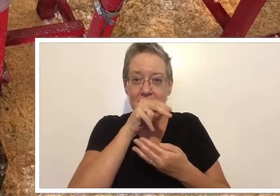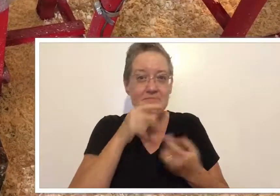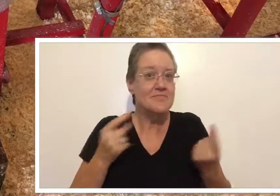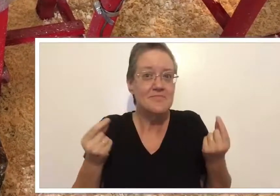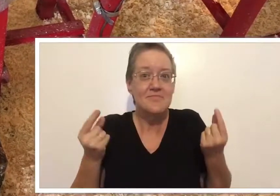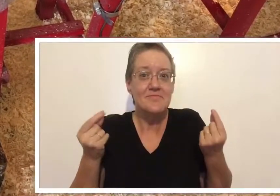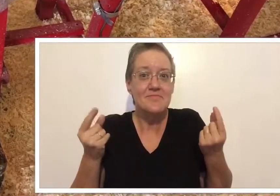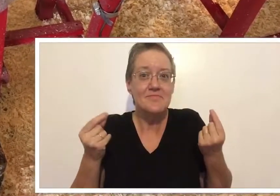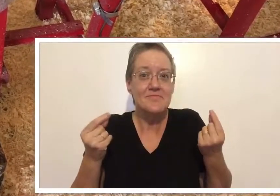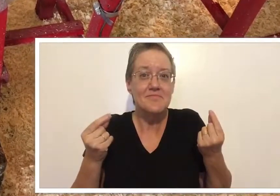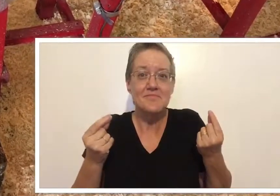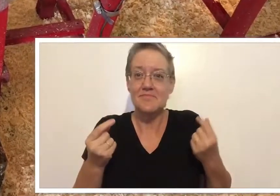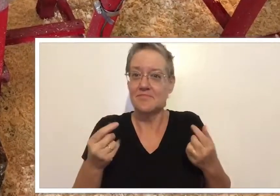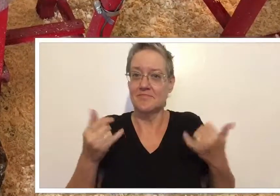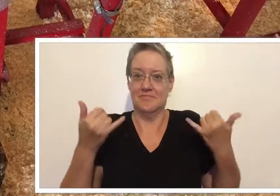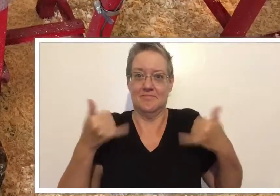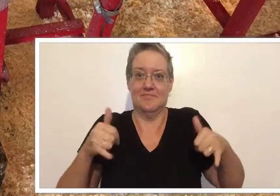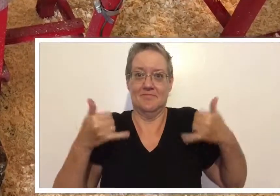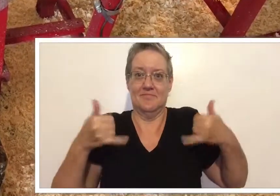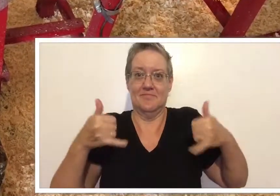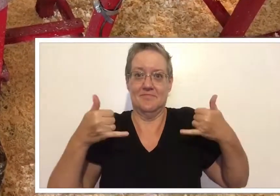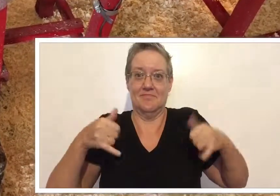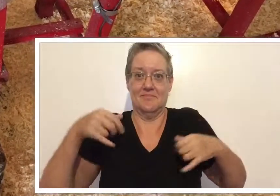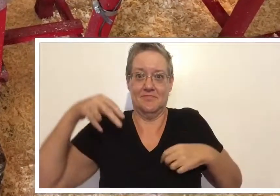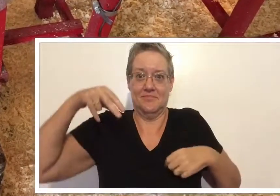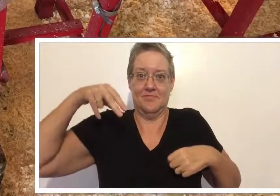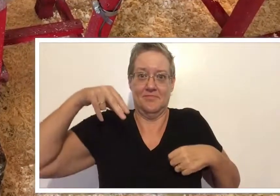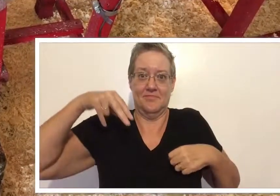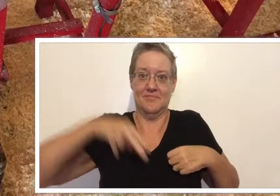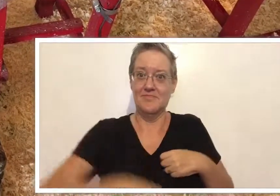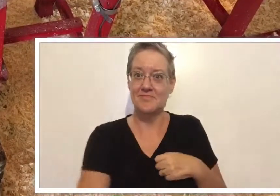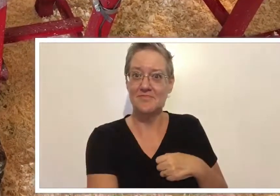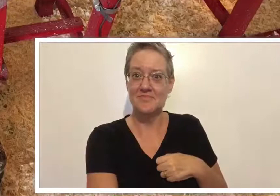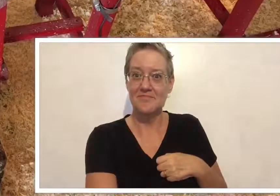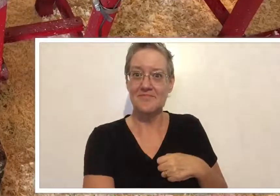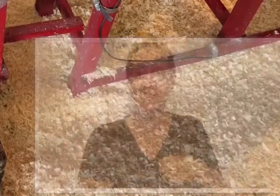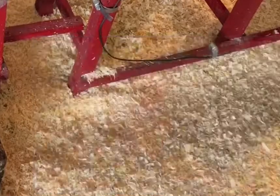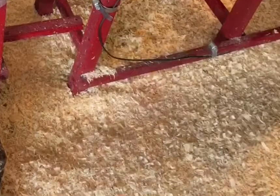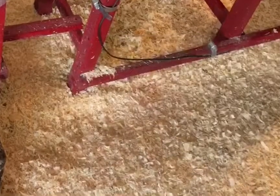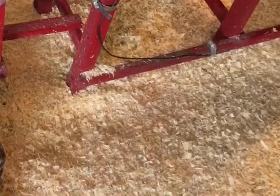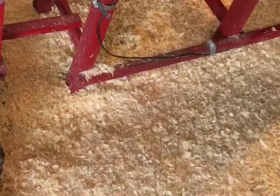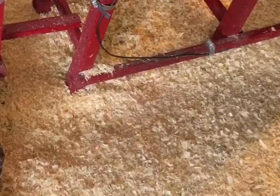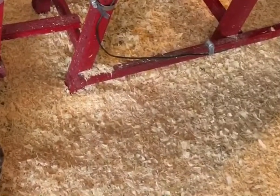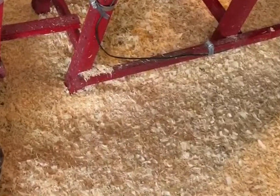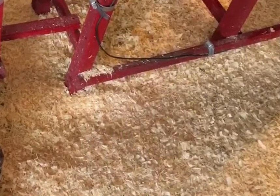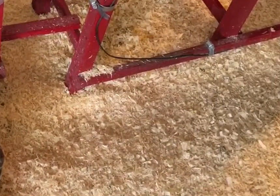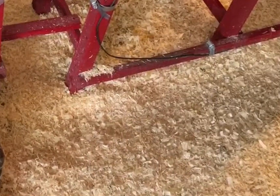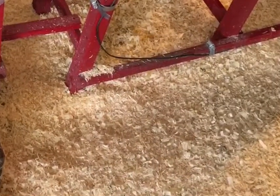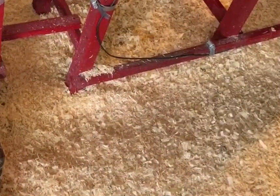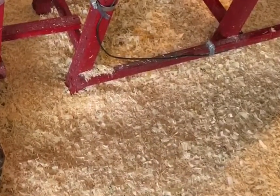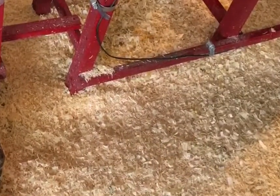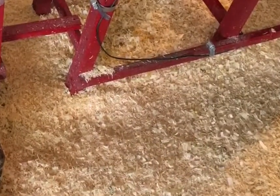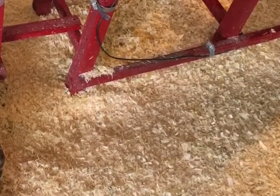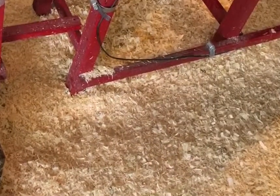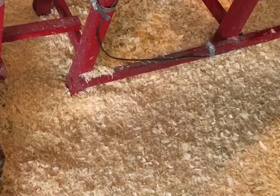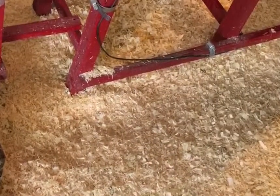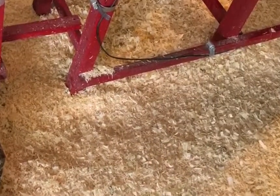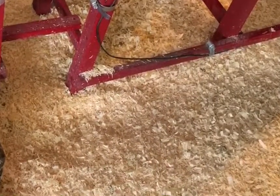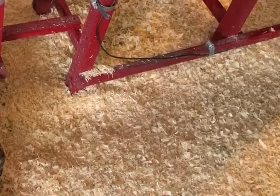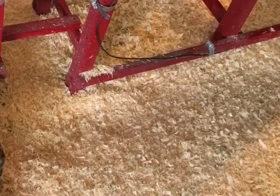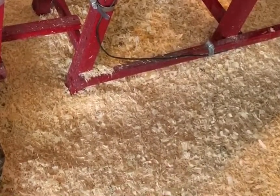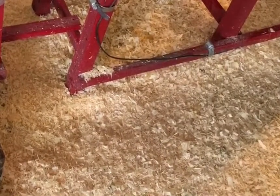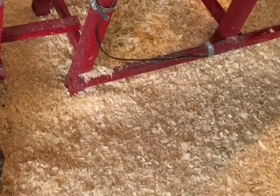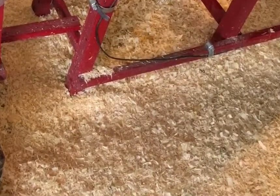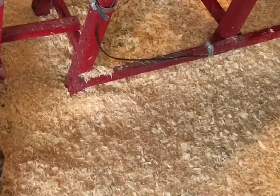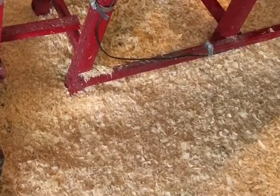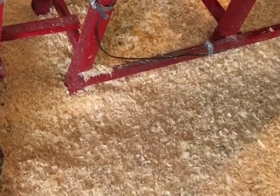What are these ducklings doing? Playing. Slide into the water. Oh, yeah,